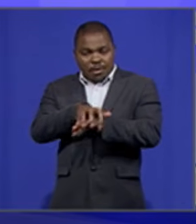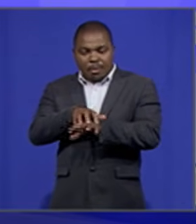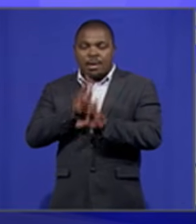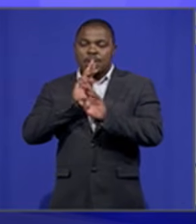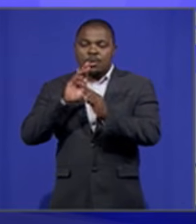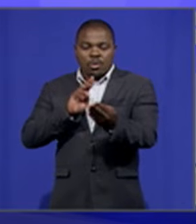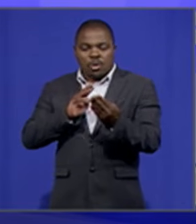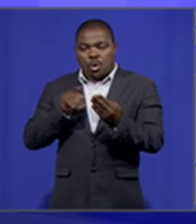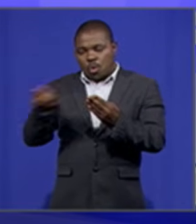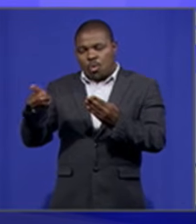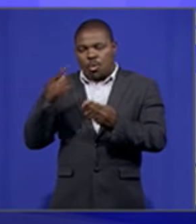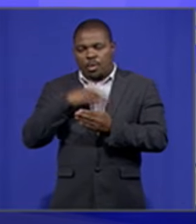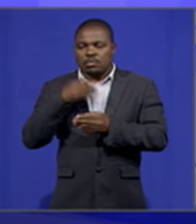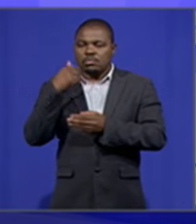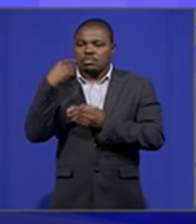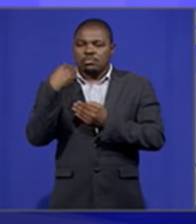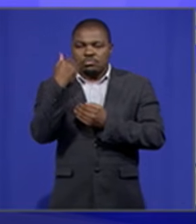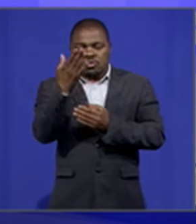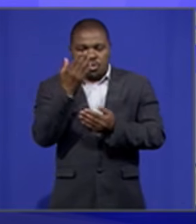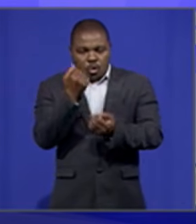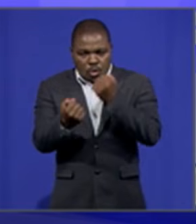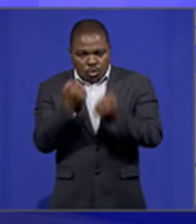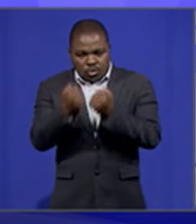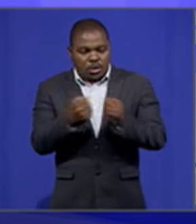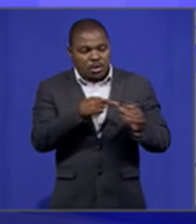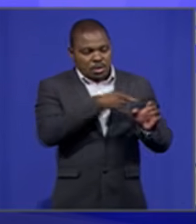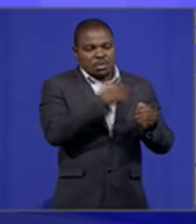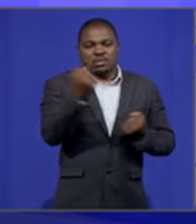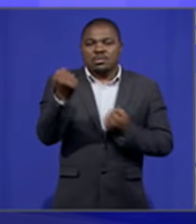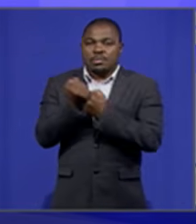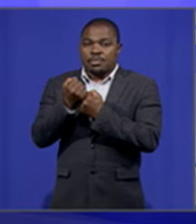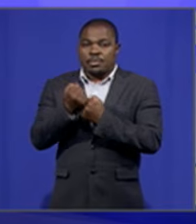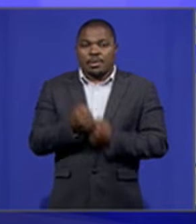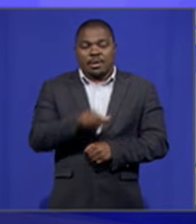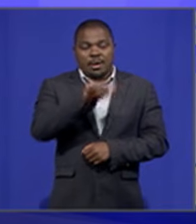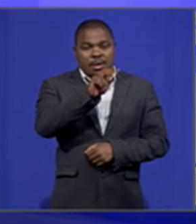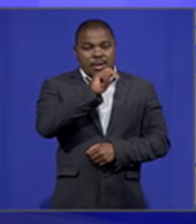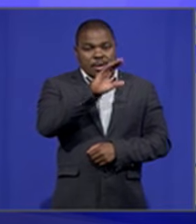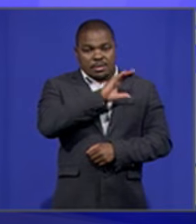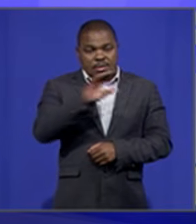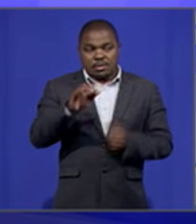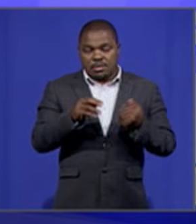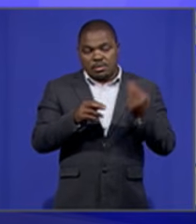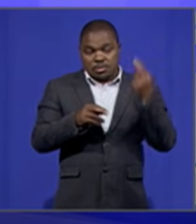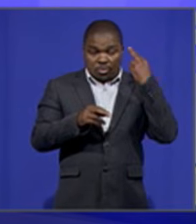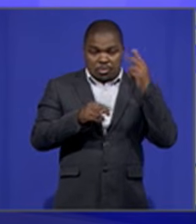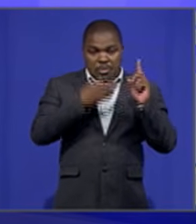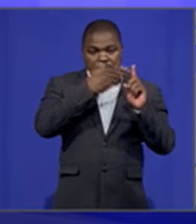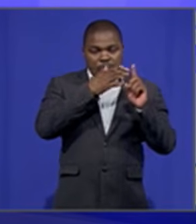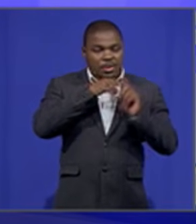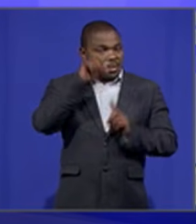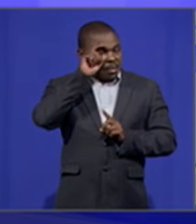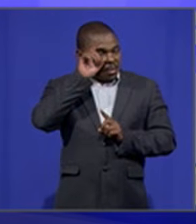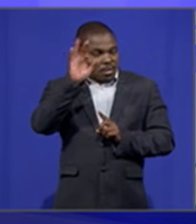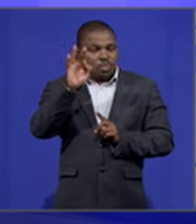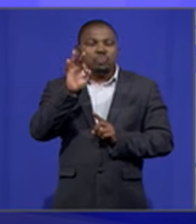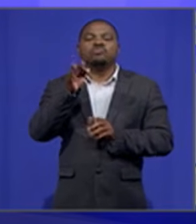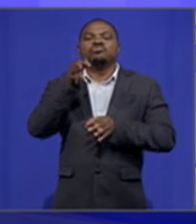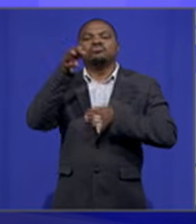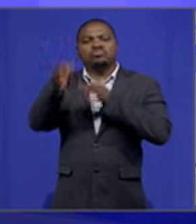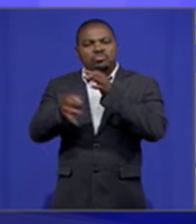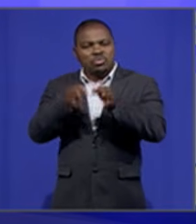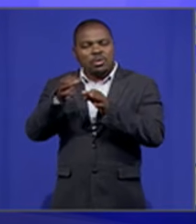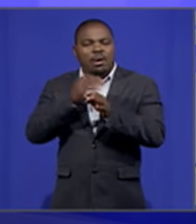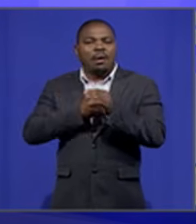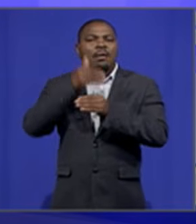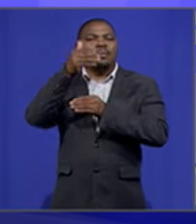Ge a bolela le babegaditaba ka Johannesburg le hono mongwaledi kakaretše wa ANC Fikile Mbalula o fane ka pegelo morago ga kopano